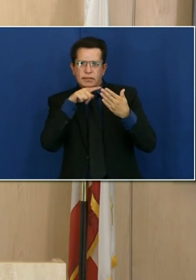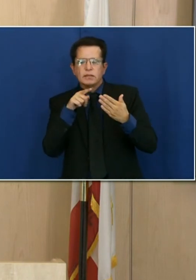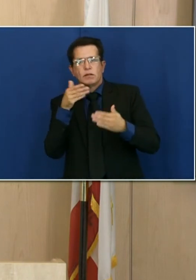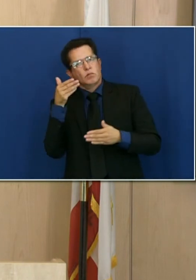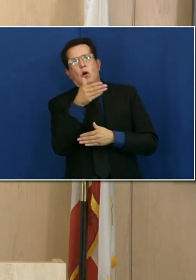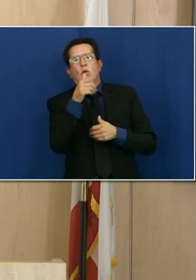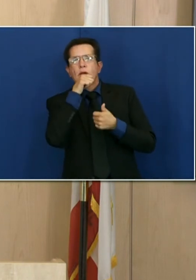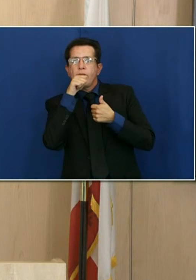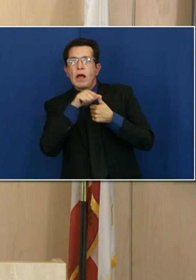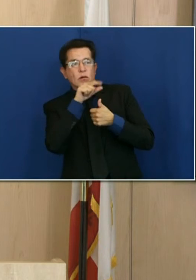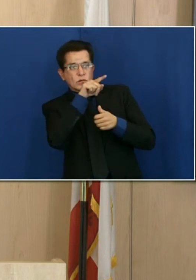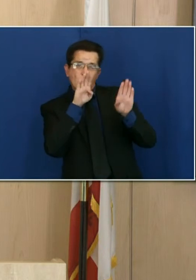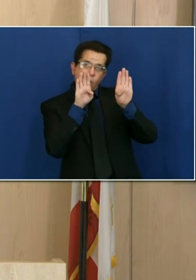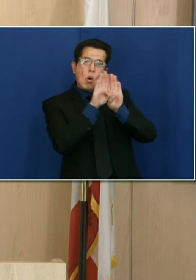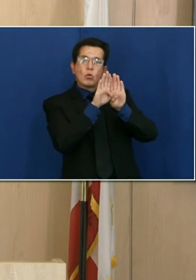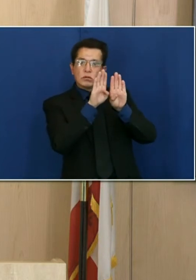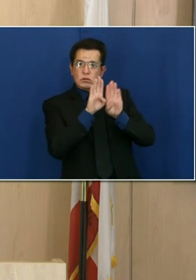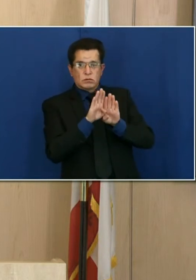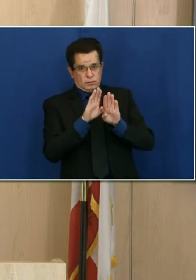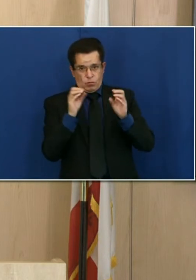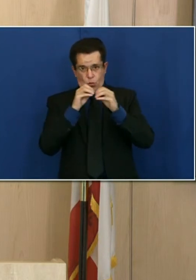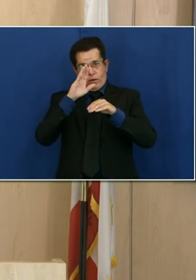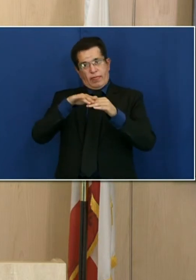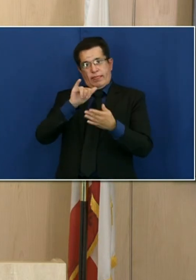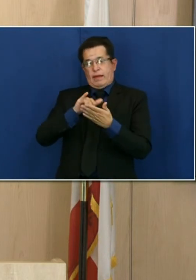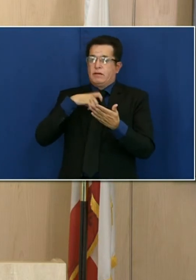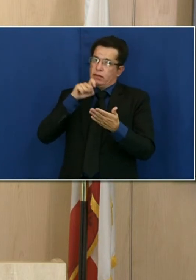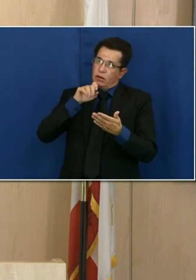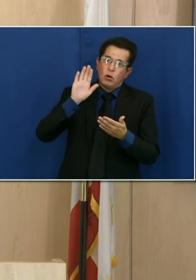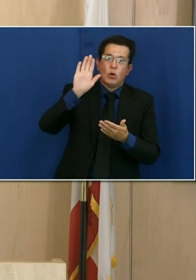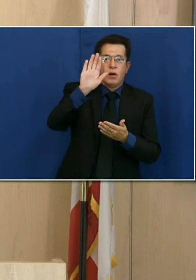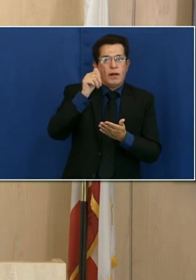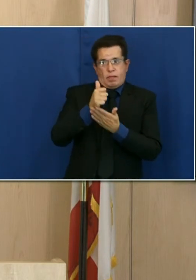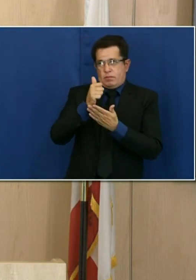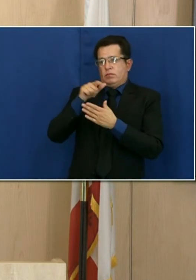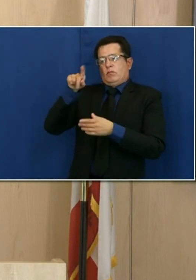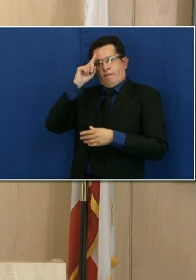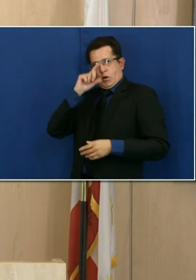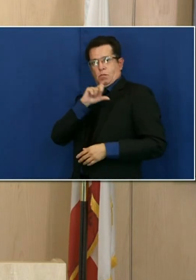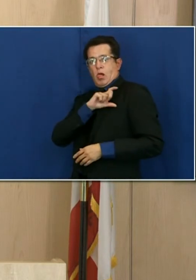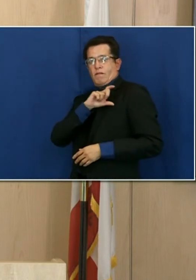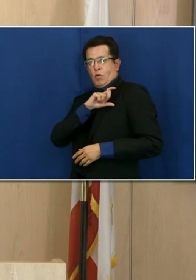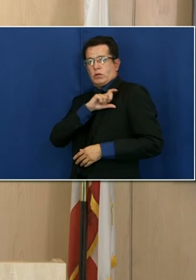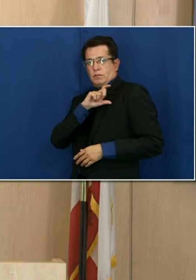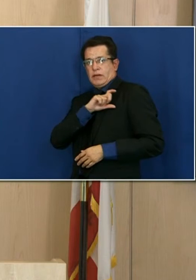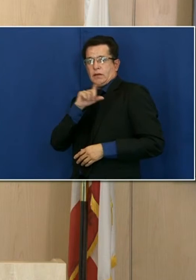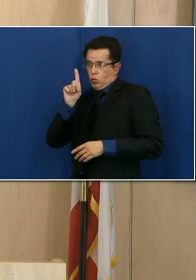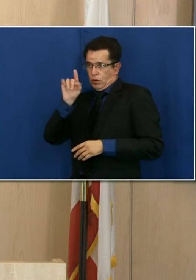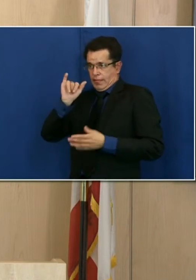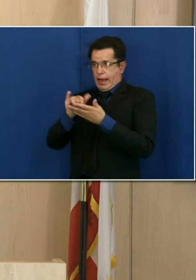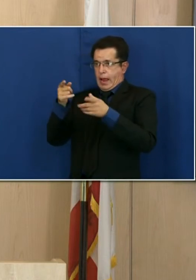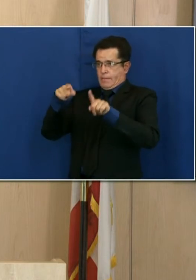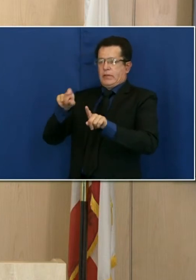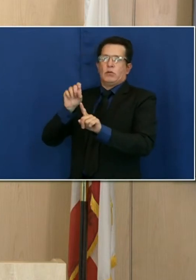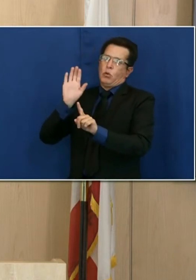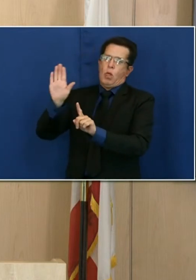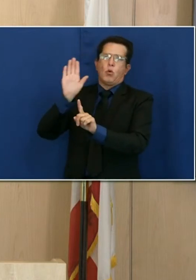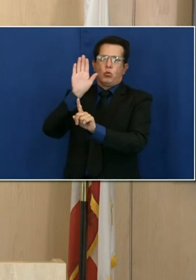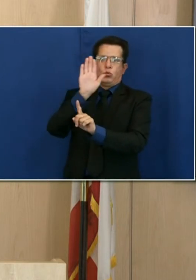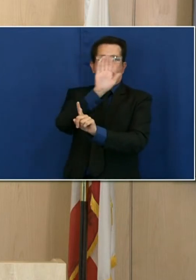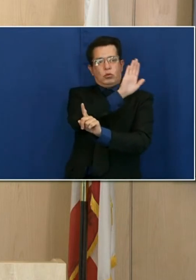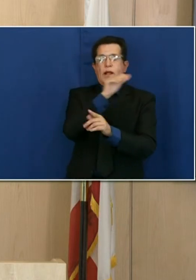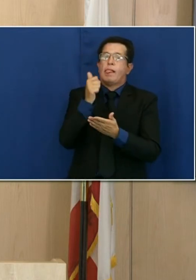health closure notices. Beyond that, we do need the help and cooperation of law enforcement within the jurisdiction where the actual violation occurred.